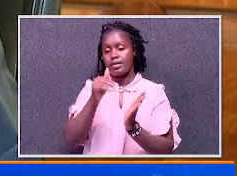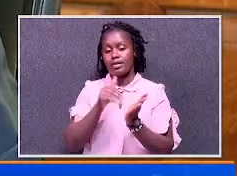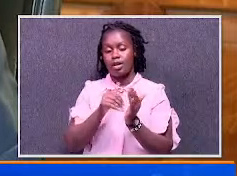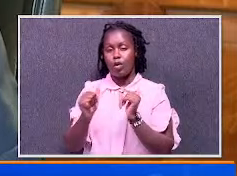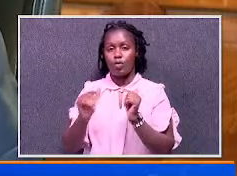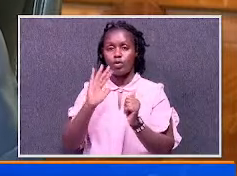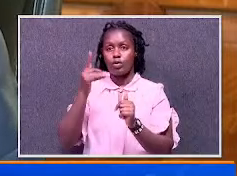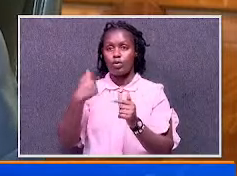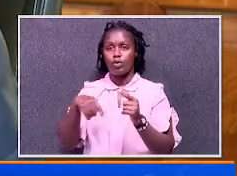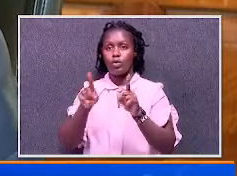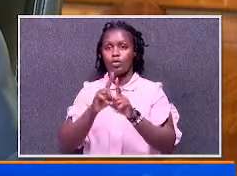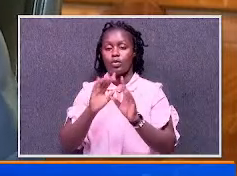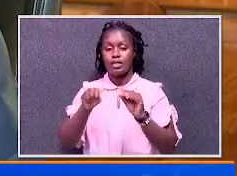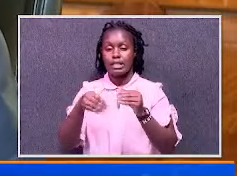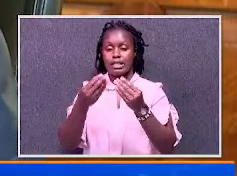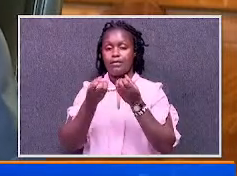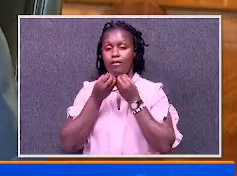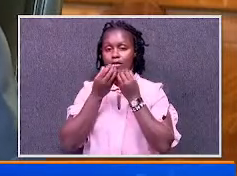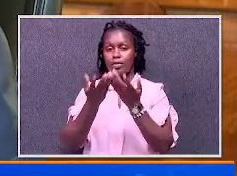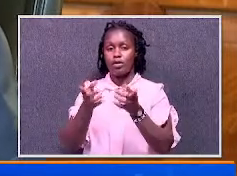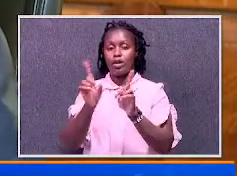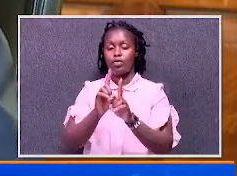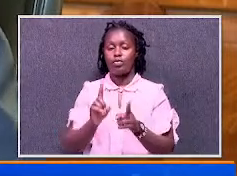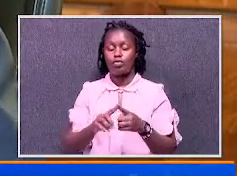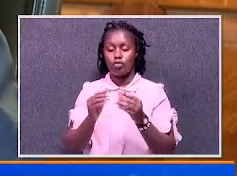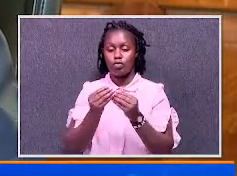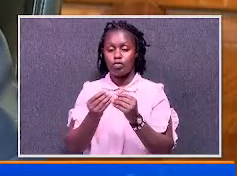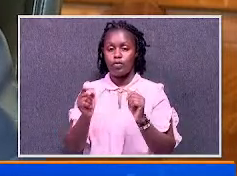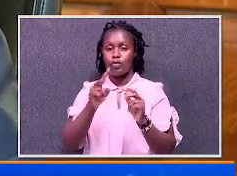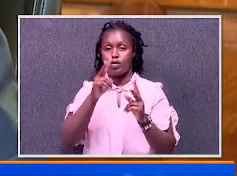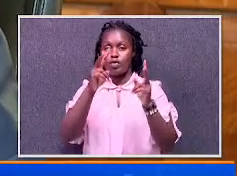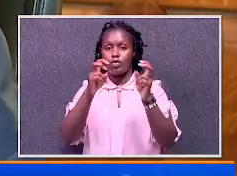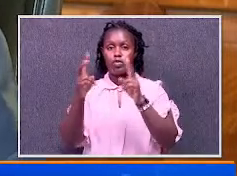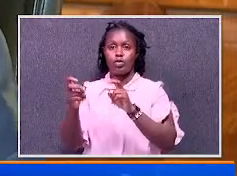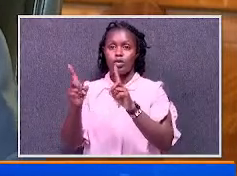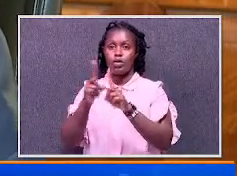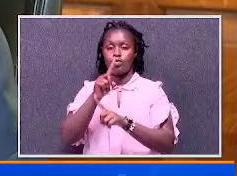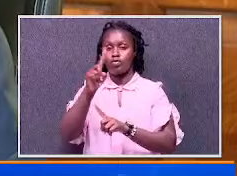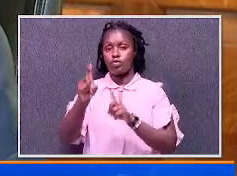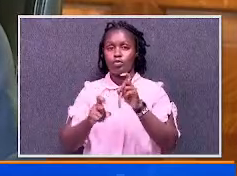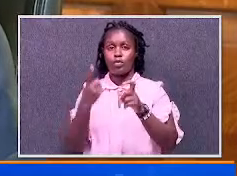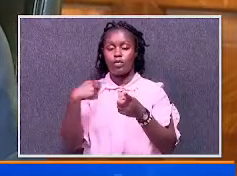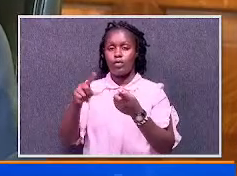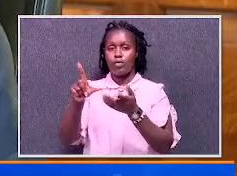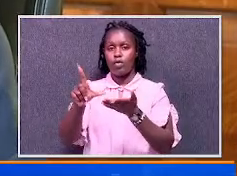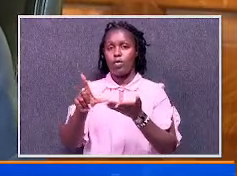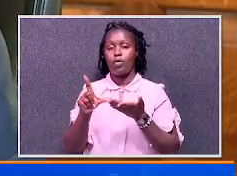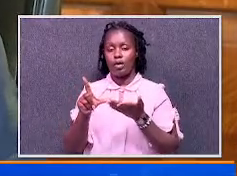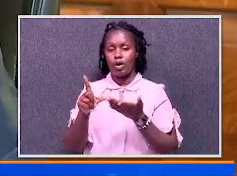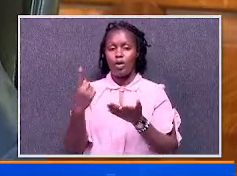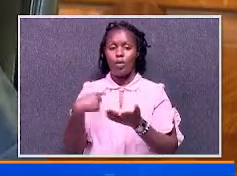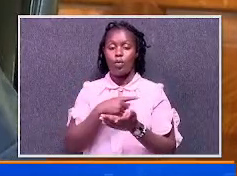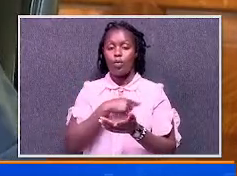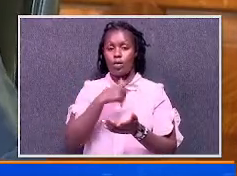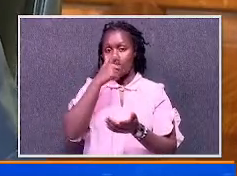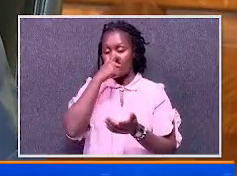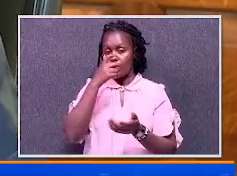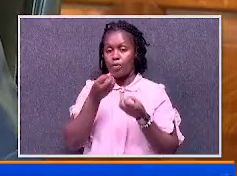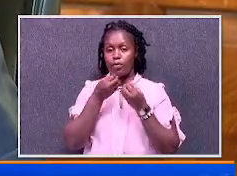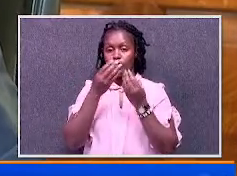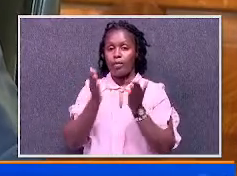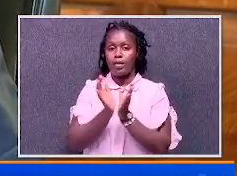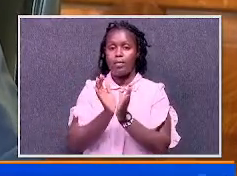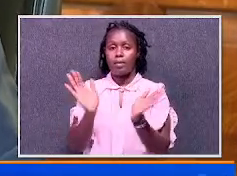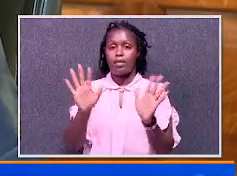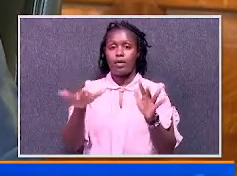will disseminate information and respond to issues and questions of borrowers. We wish to inform the public